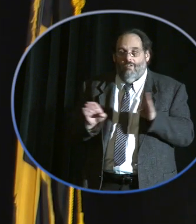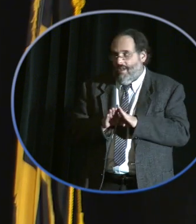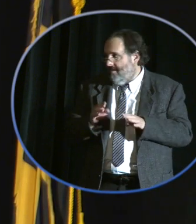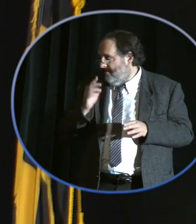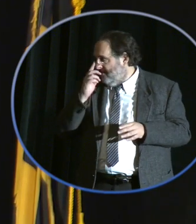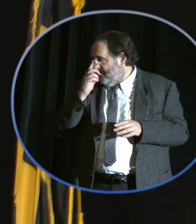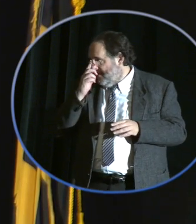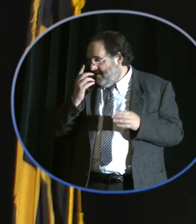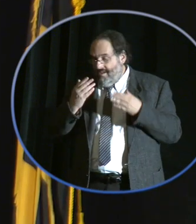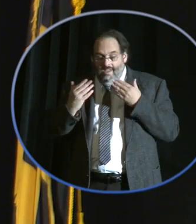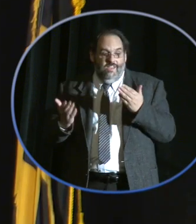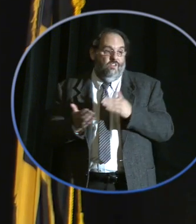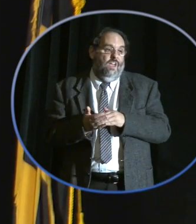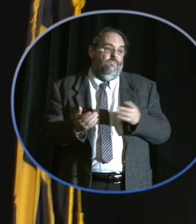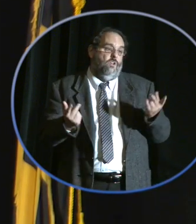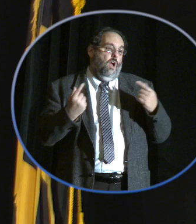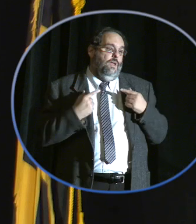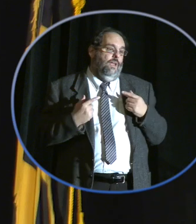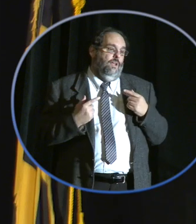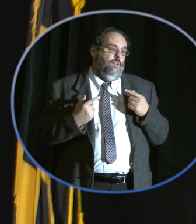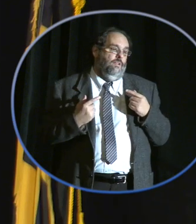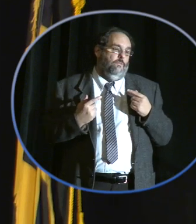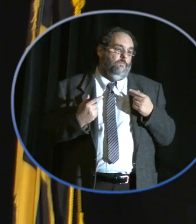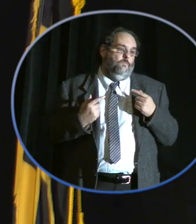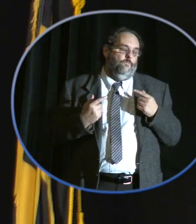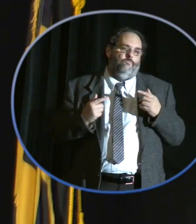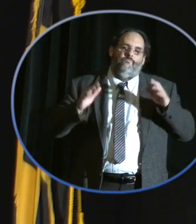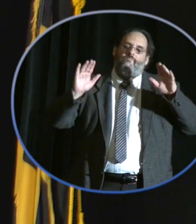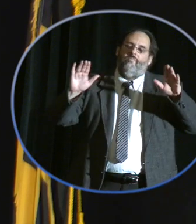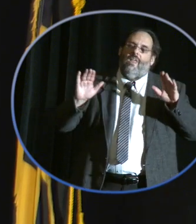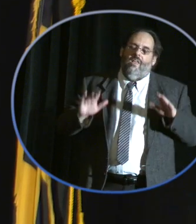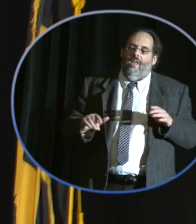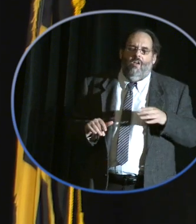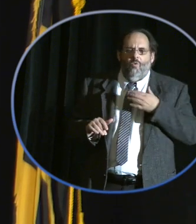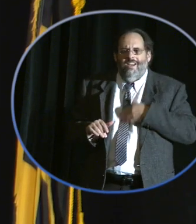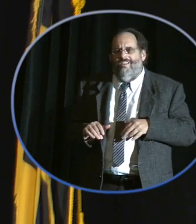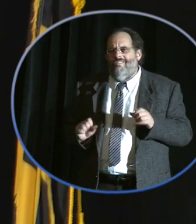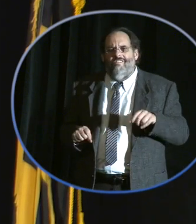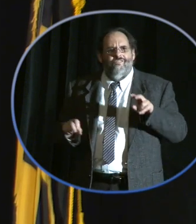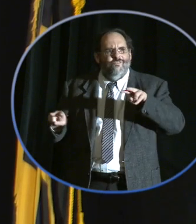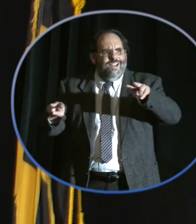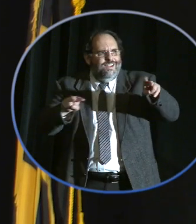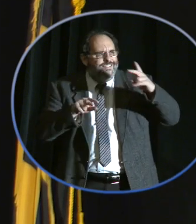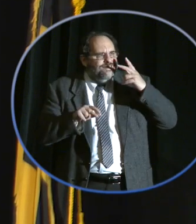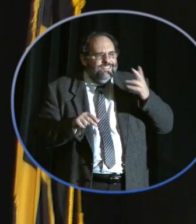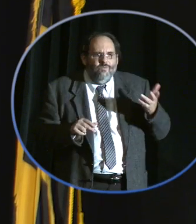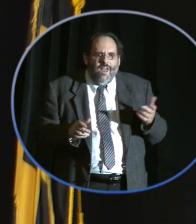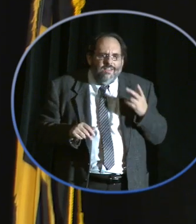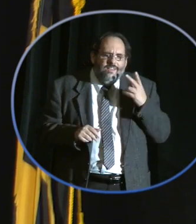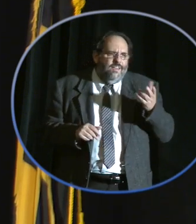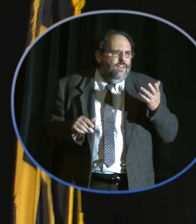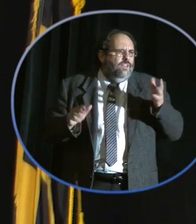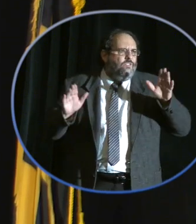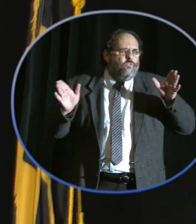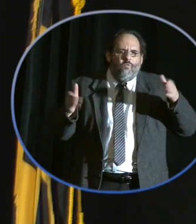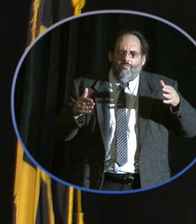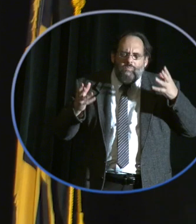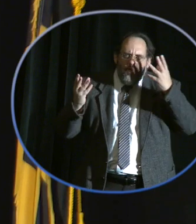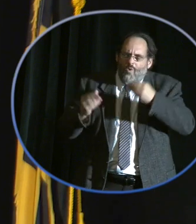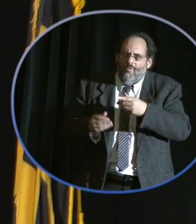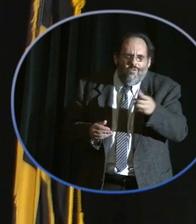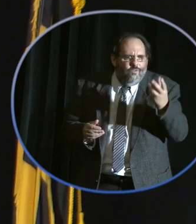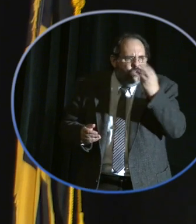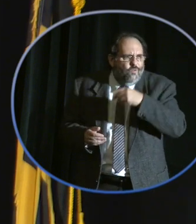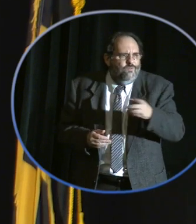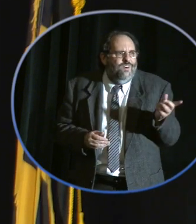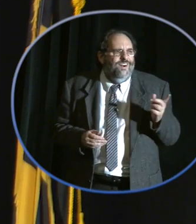out. Thank you for being here. It's amazing. I wish that you could look out and see what I see. One, the room is beautiful. You all